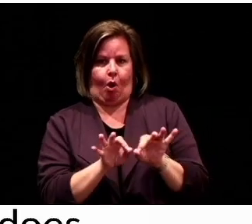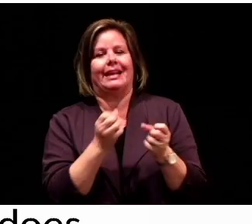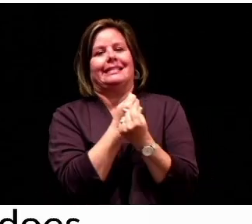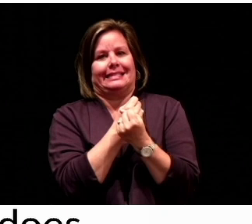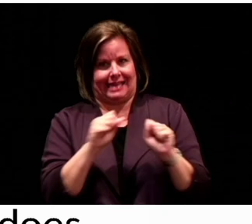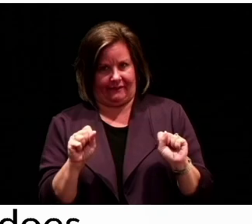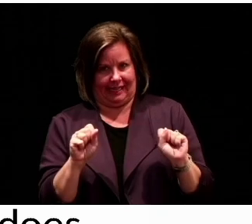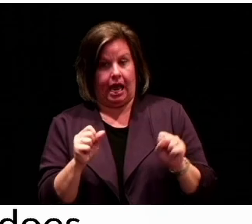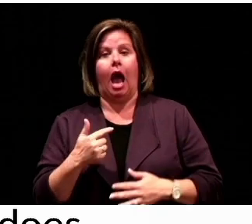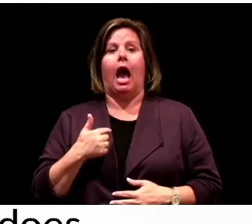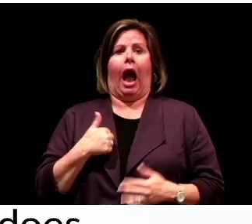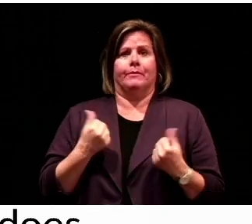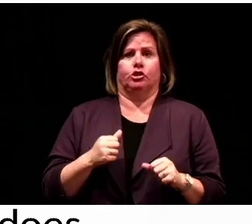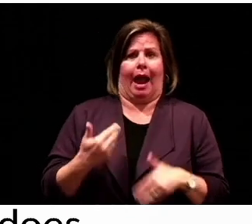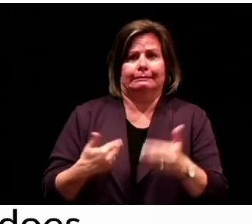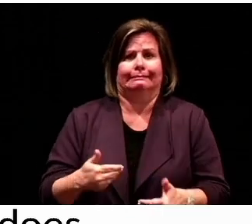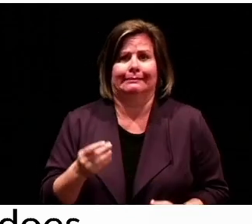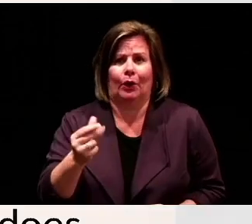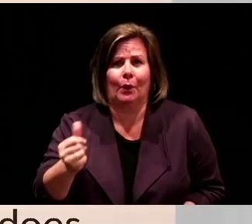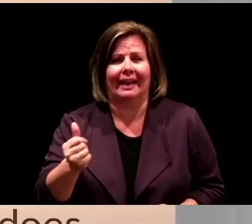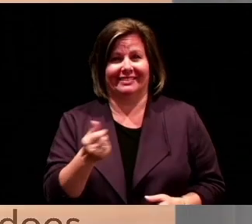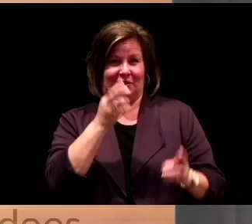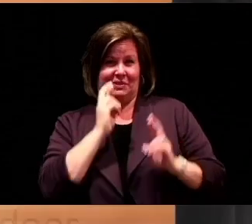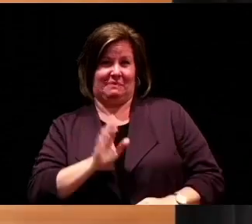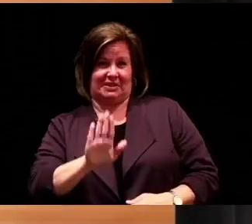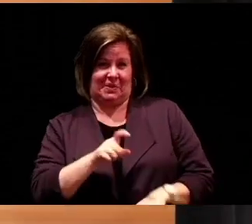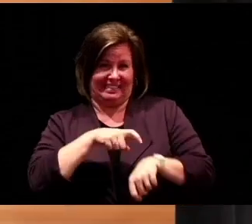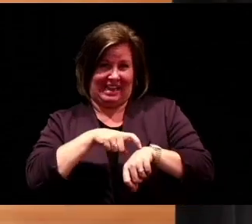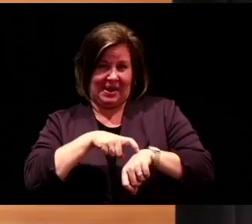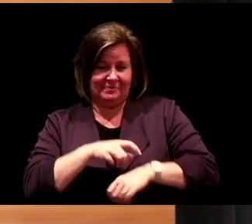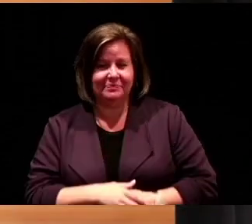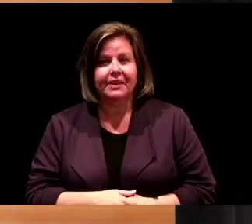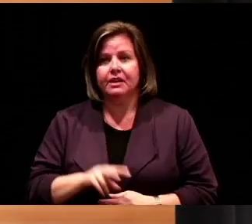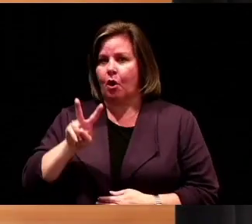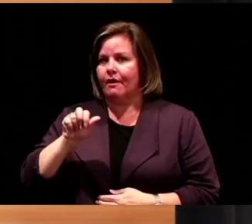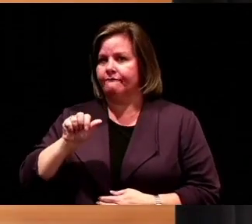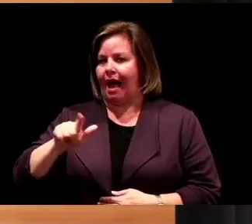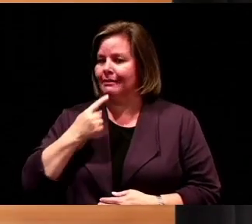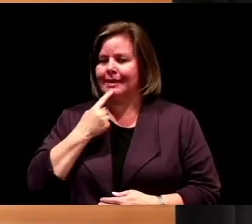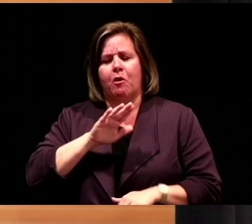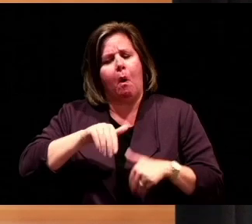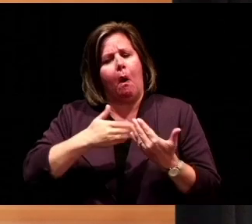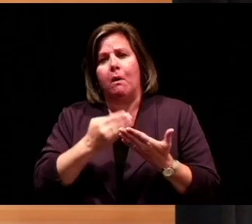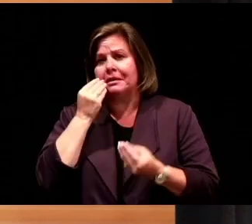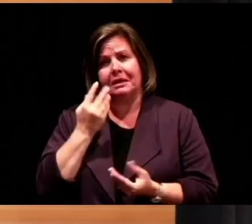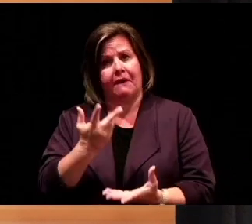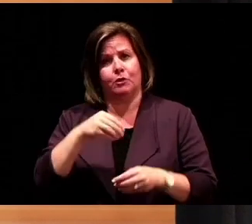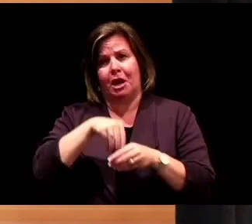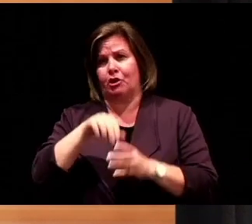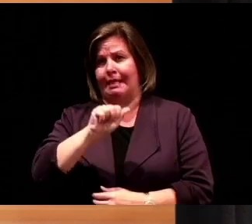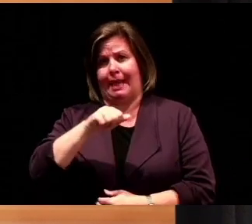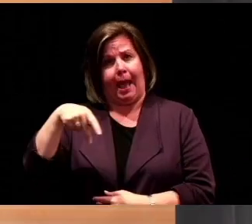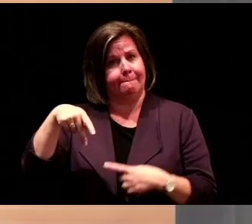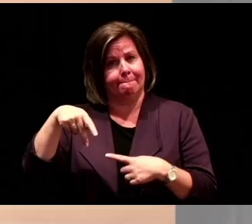the acting authority as far as occupancy policies are concerned. So when we talk about occupancy standards,